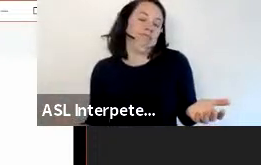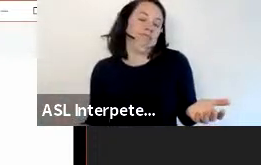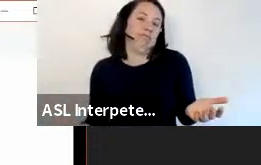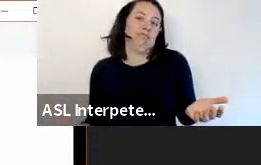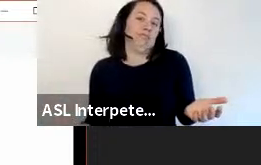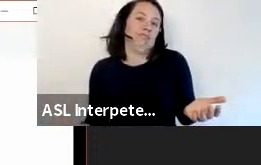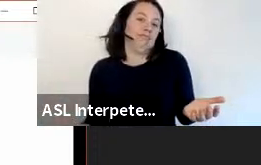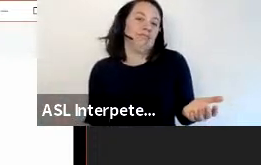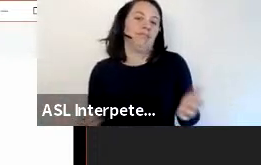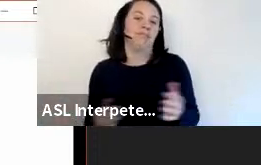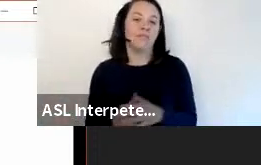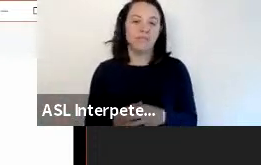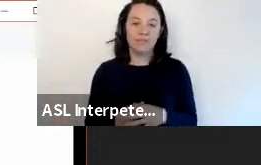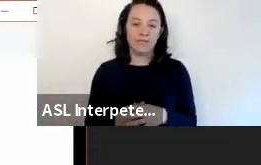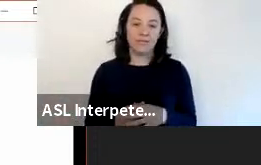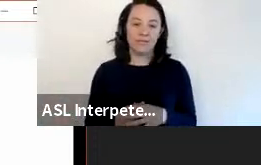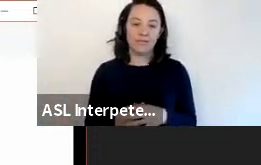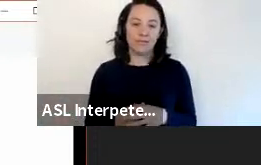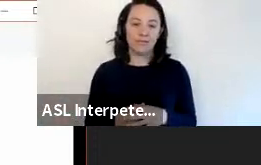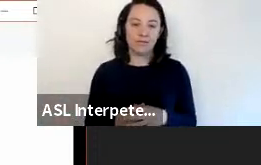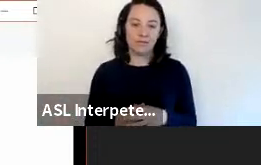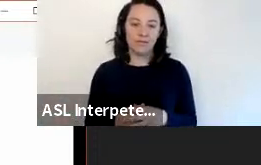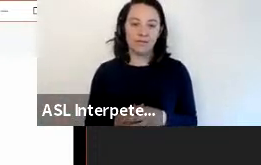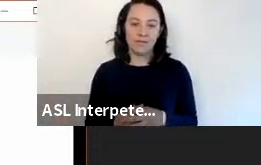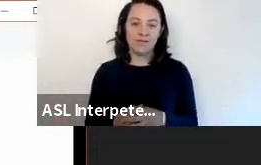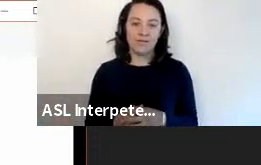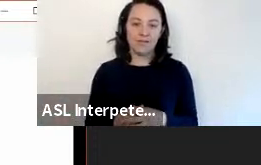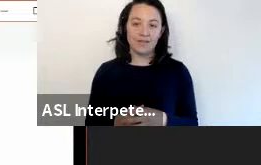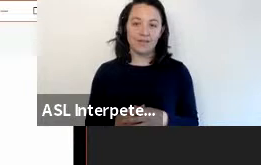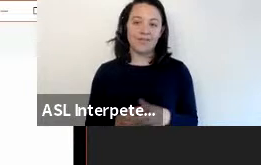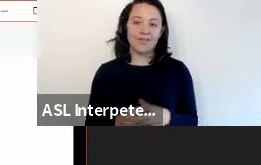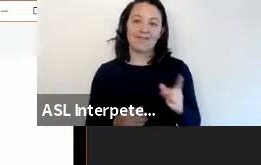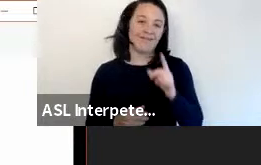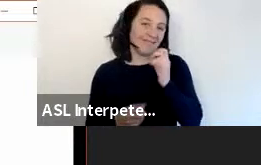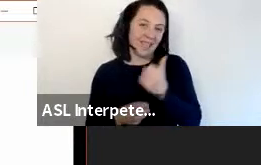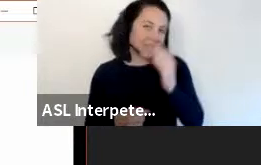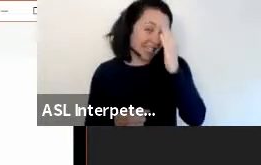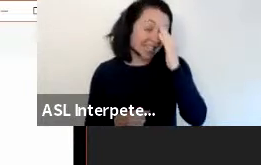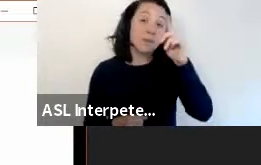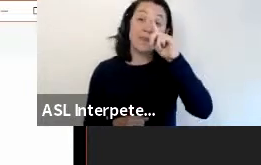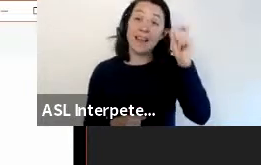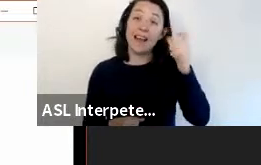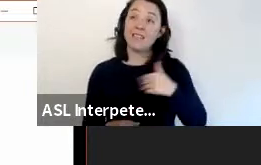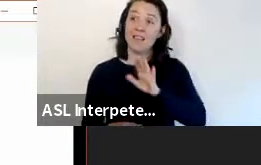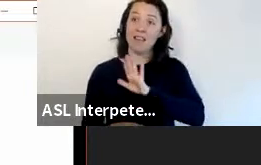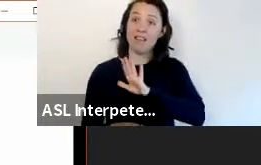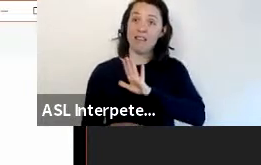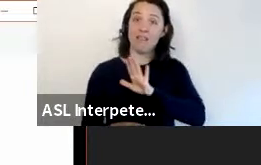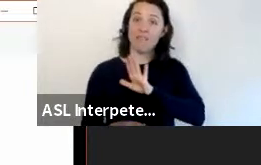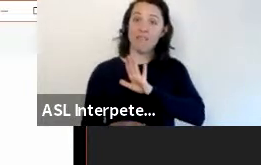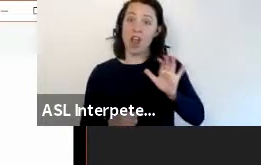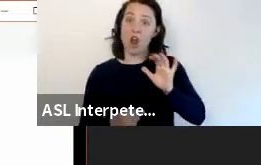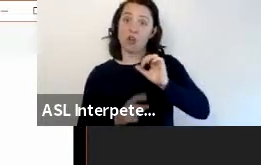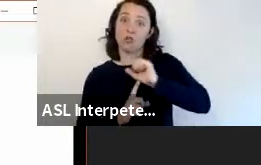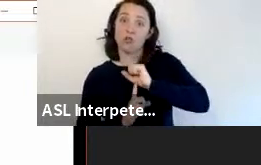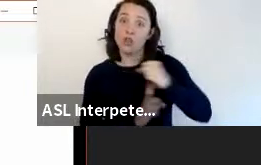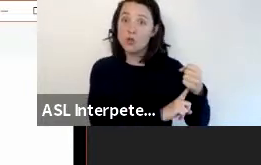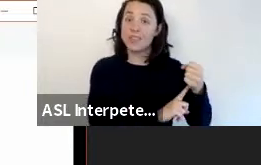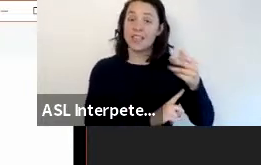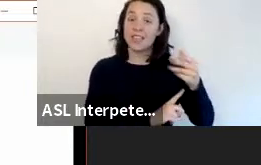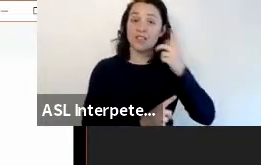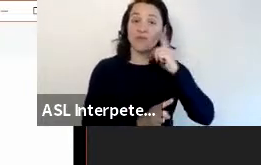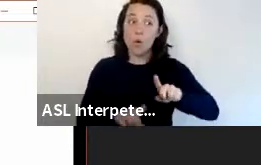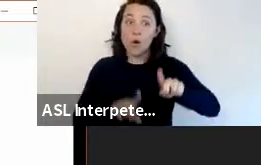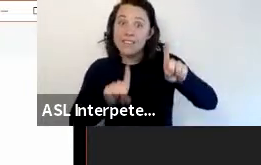the circumstances under which they were tried and tested were very, very different. So as a